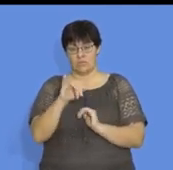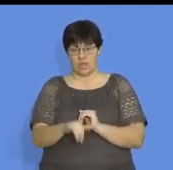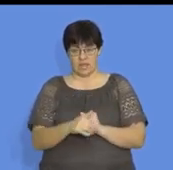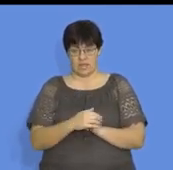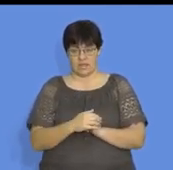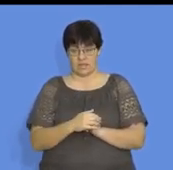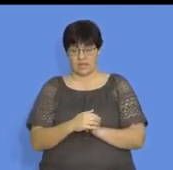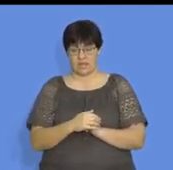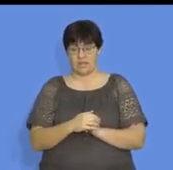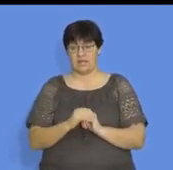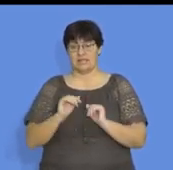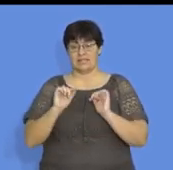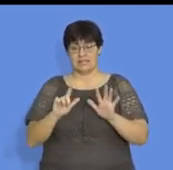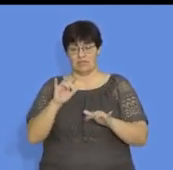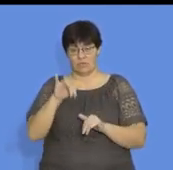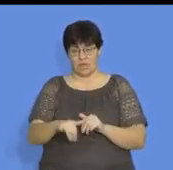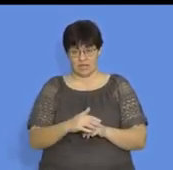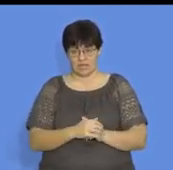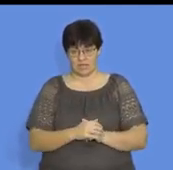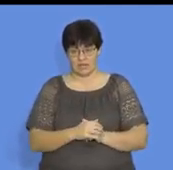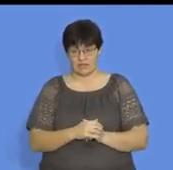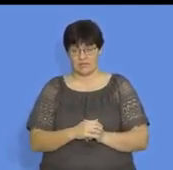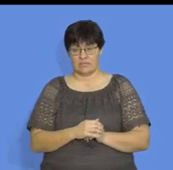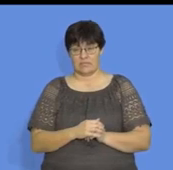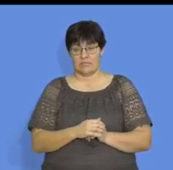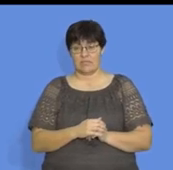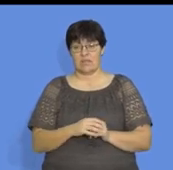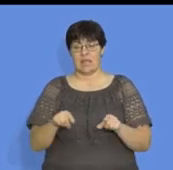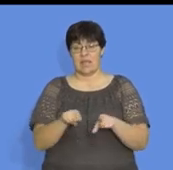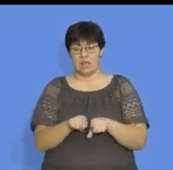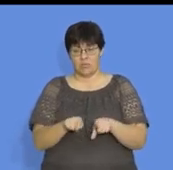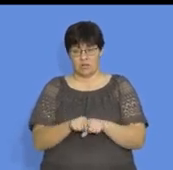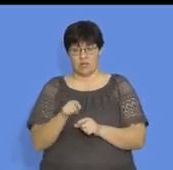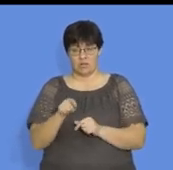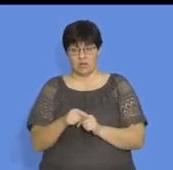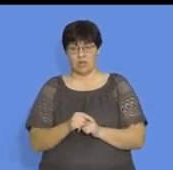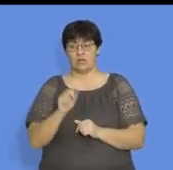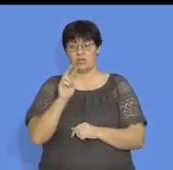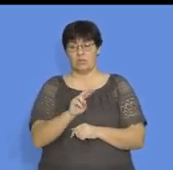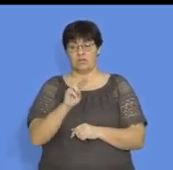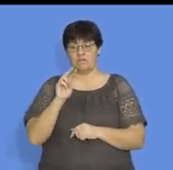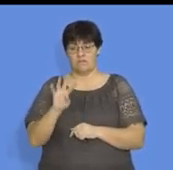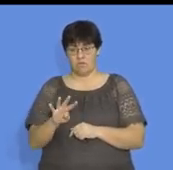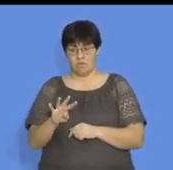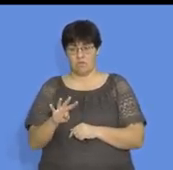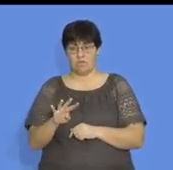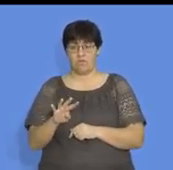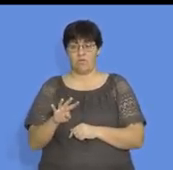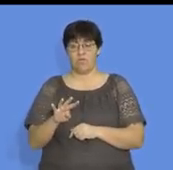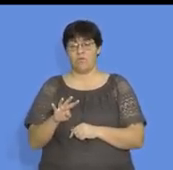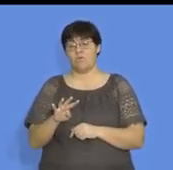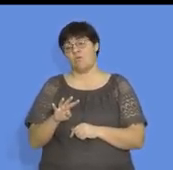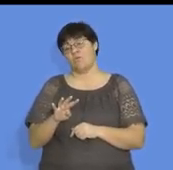y will give me 7y equals to 24 minus the